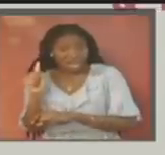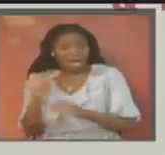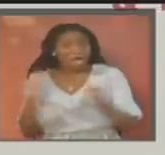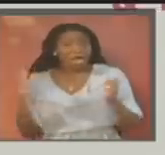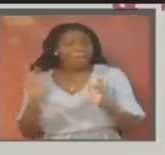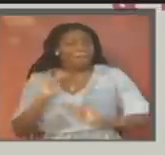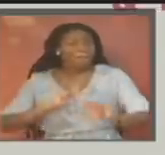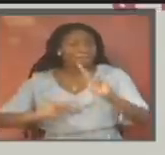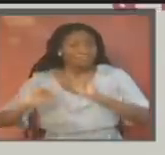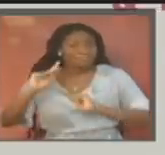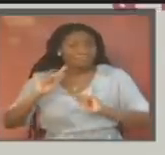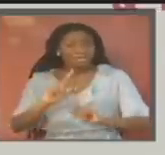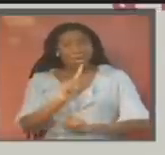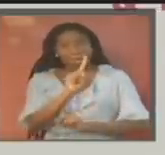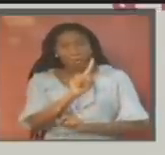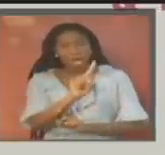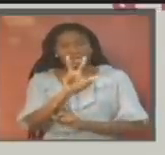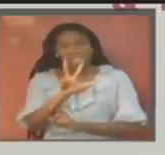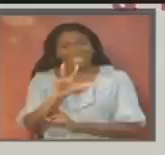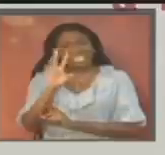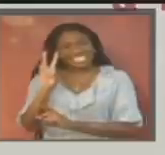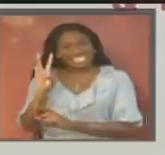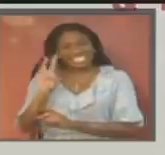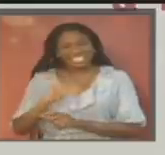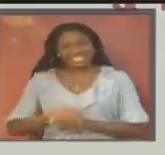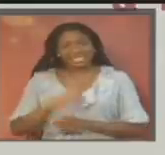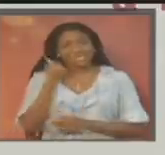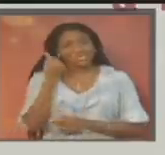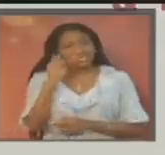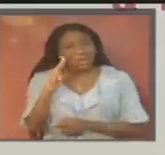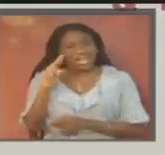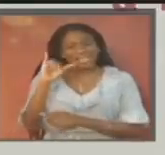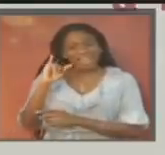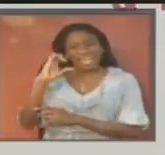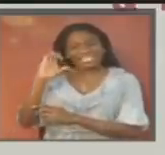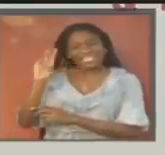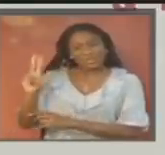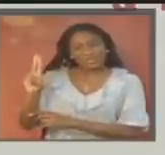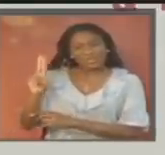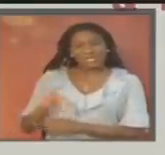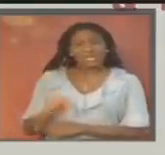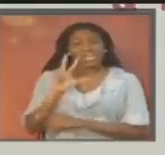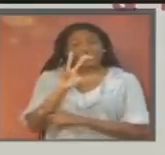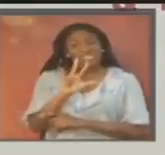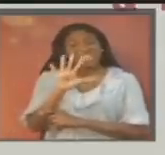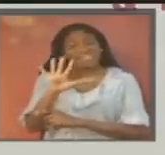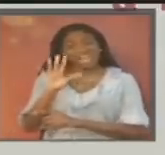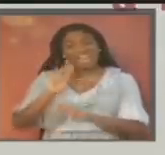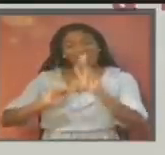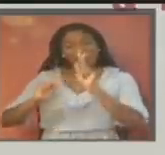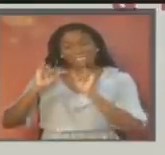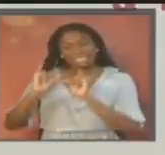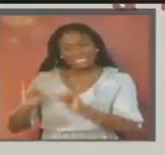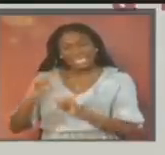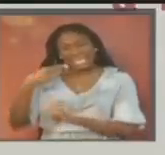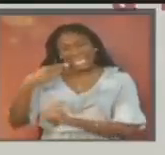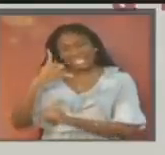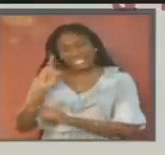Facility, 136, 12 in ICU, 35 in HDU. At Decorah